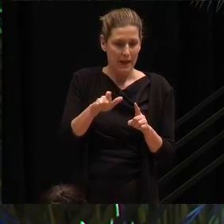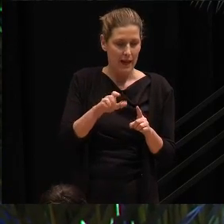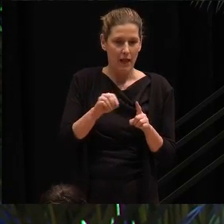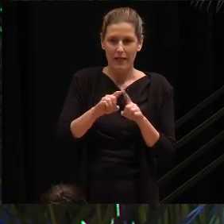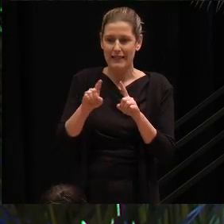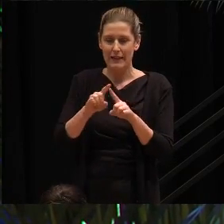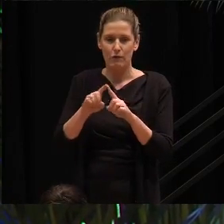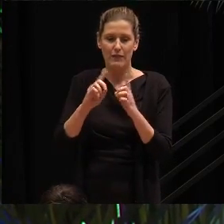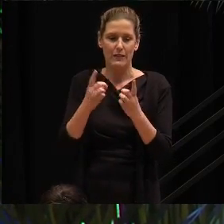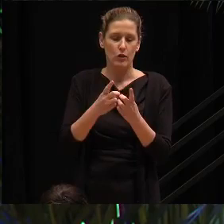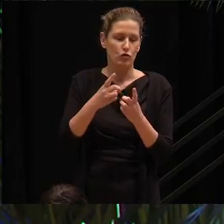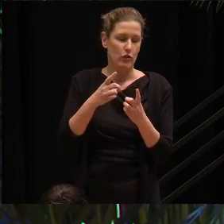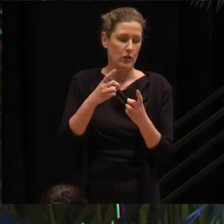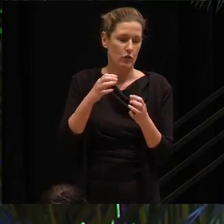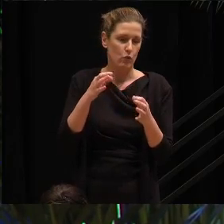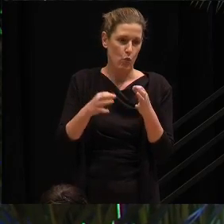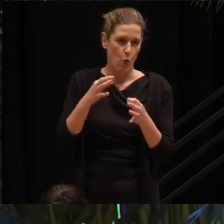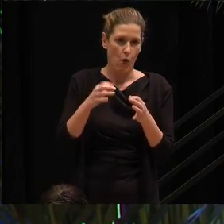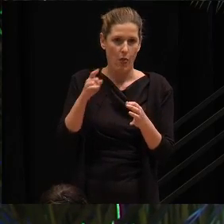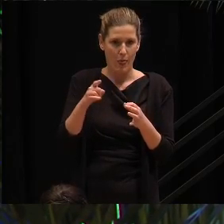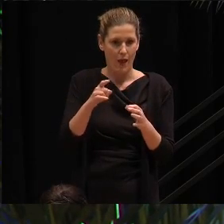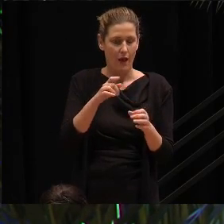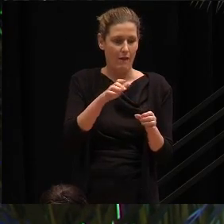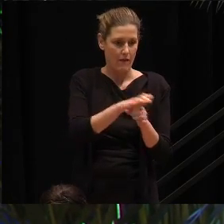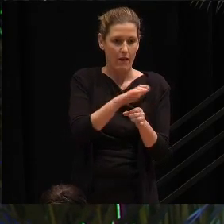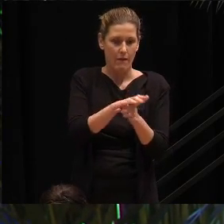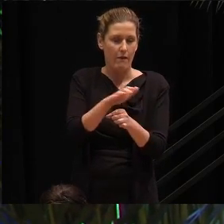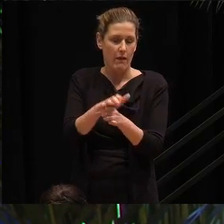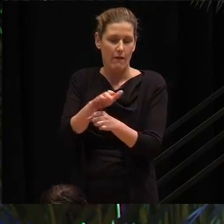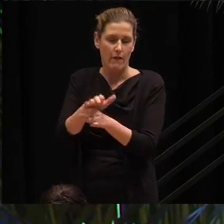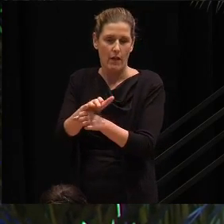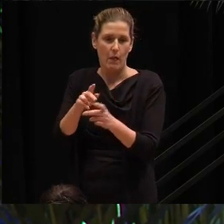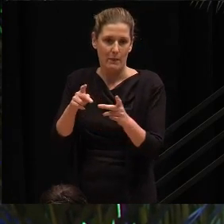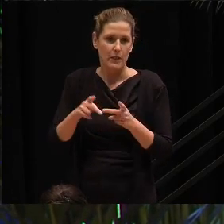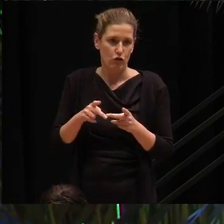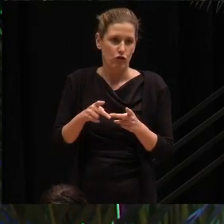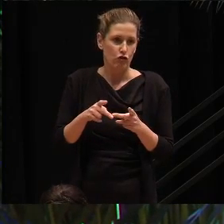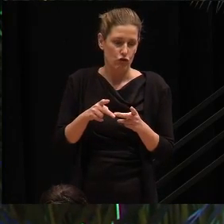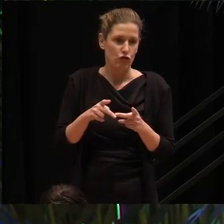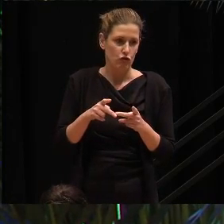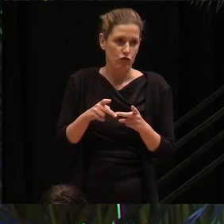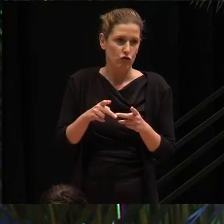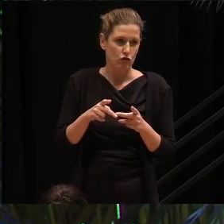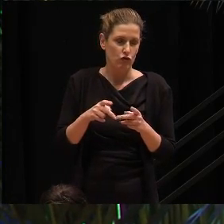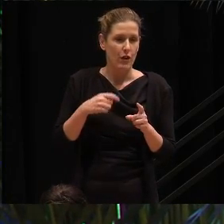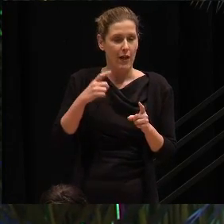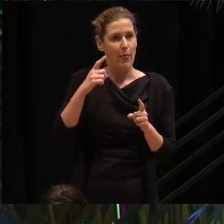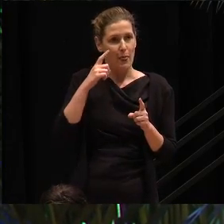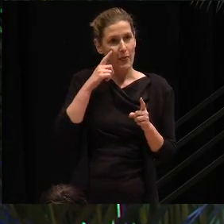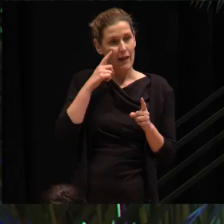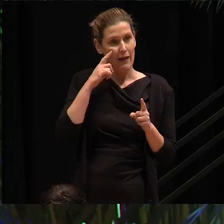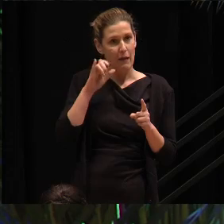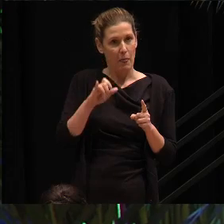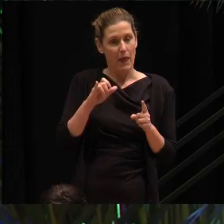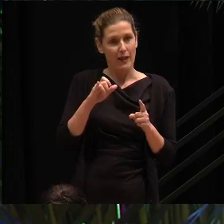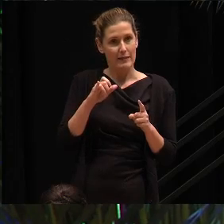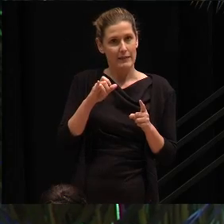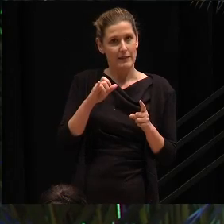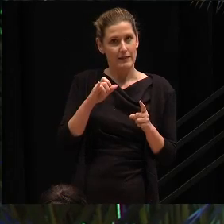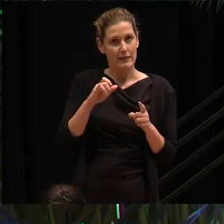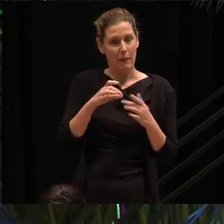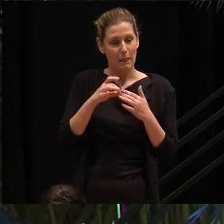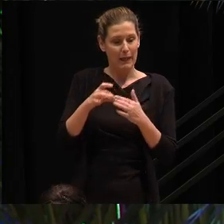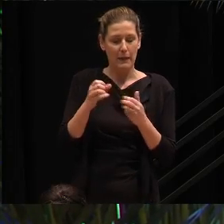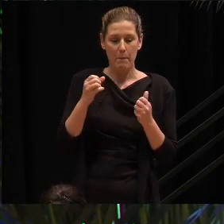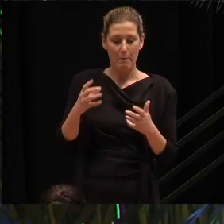being filled with folks at the Federalist Society is happily mailing in. I think that is making a lot of congressional Republicans very happy.